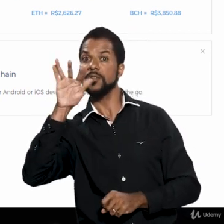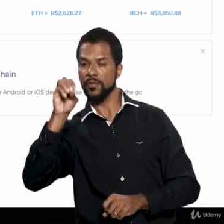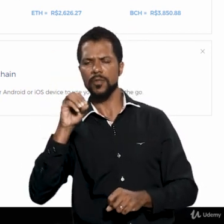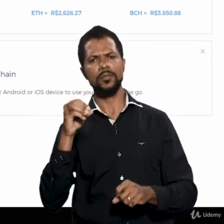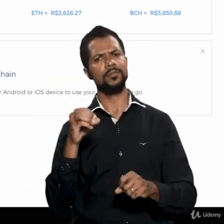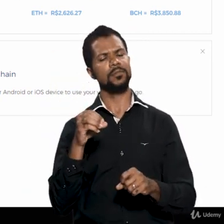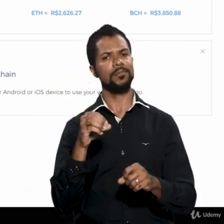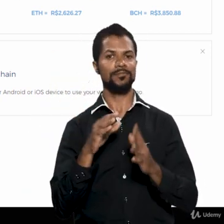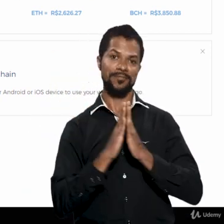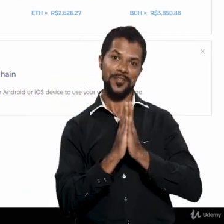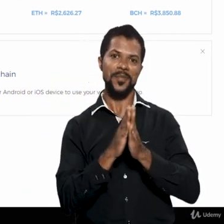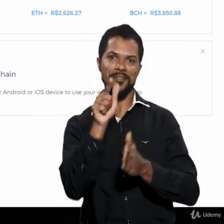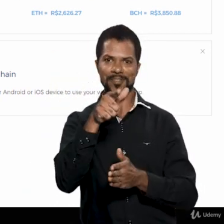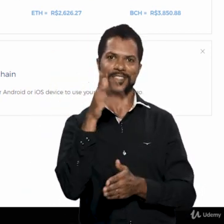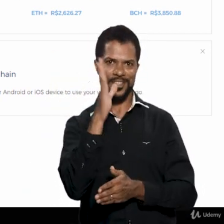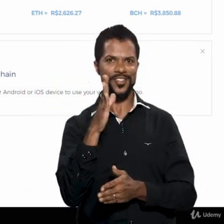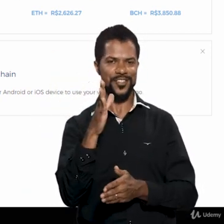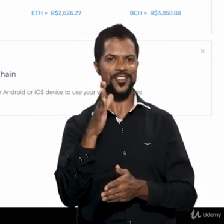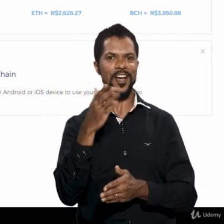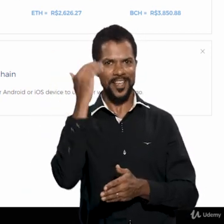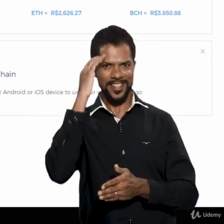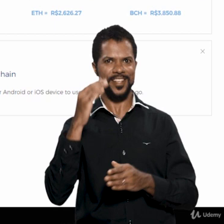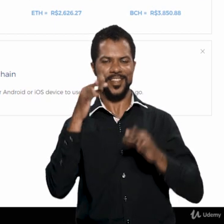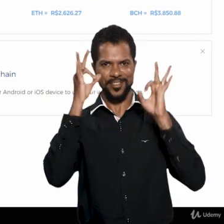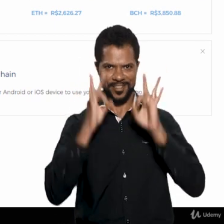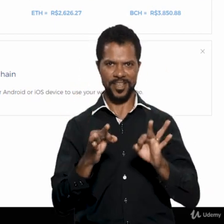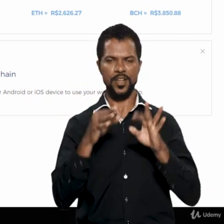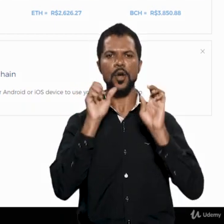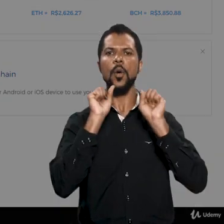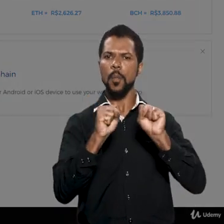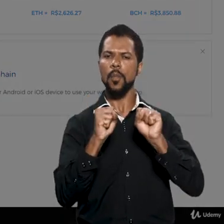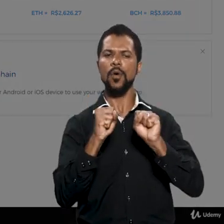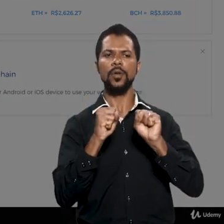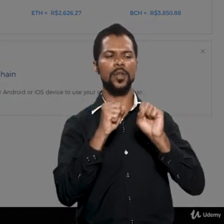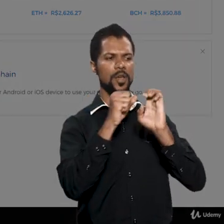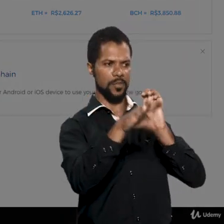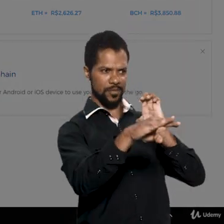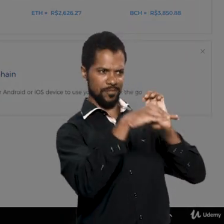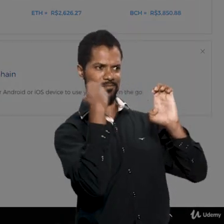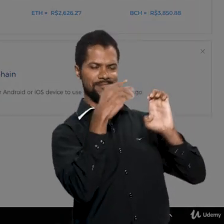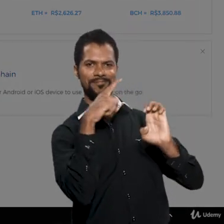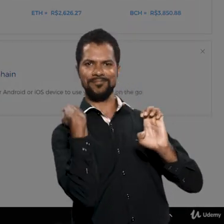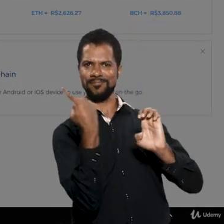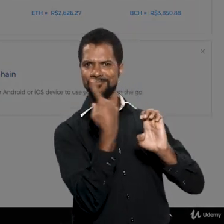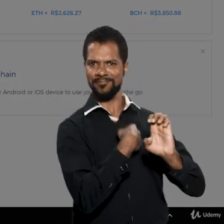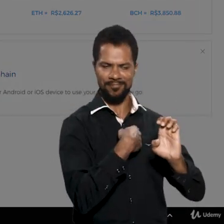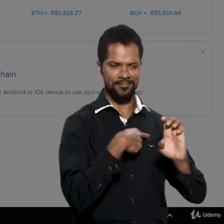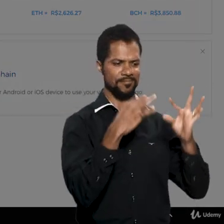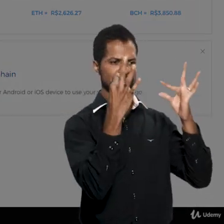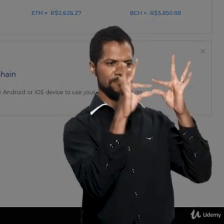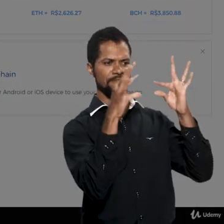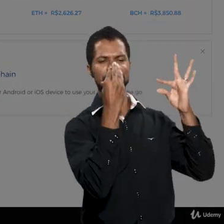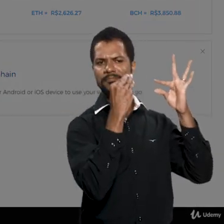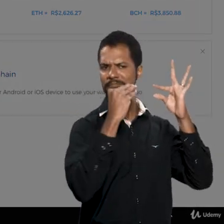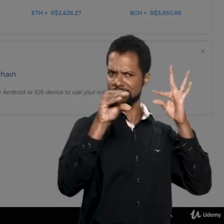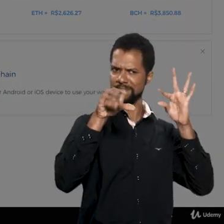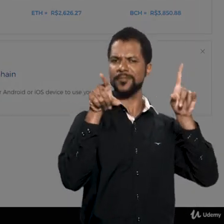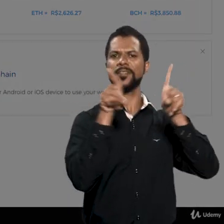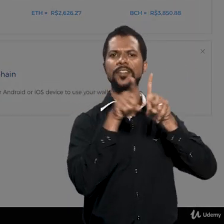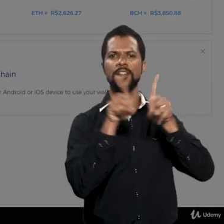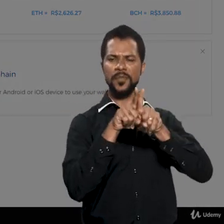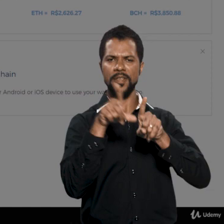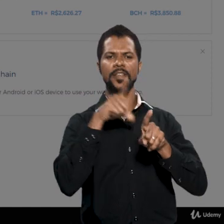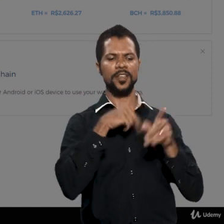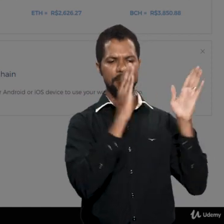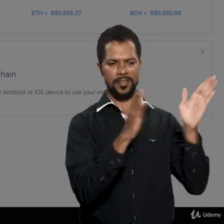receive in our address. Okay, this is our wallet with our password, two-step verification.